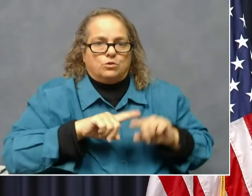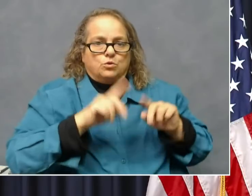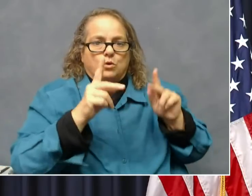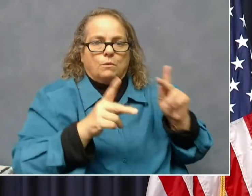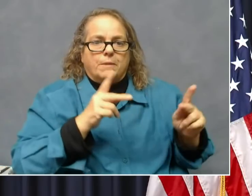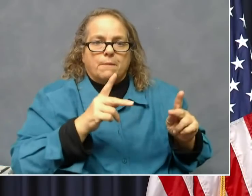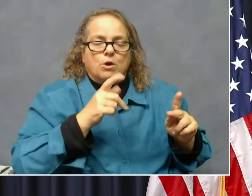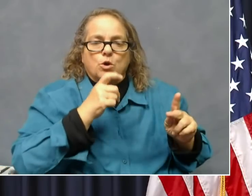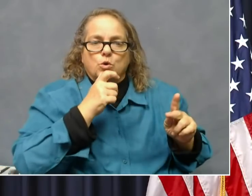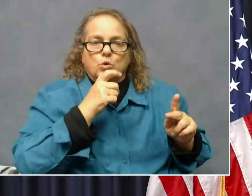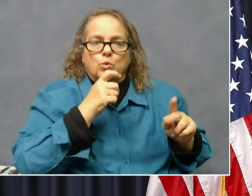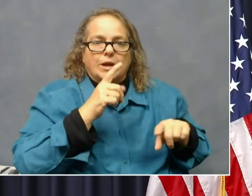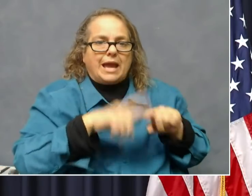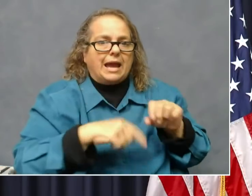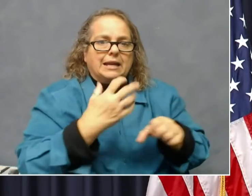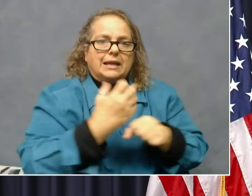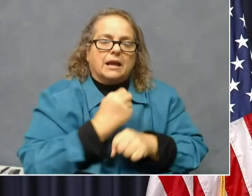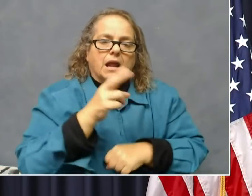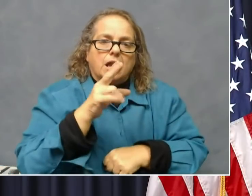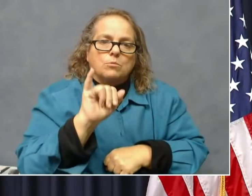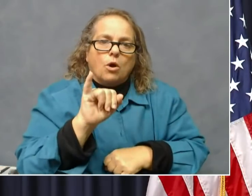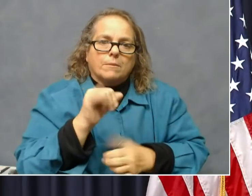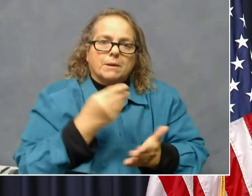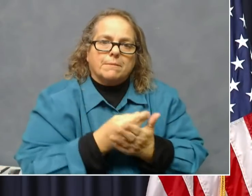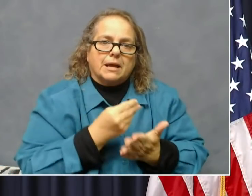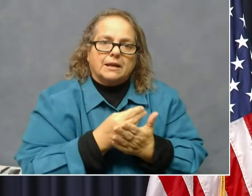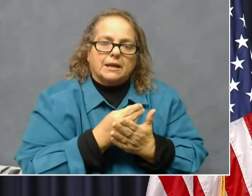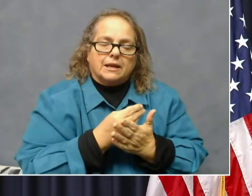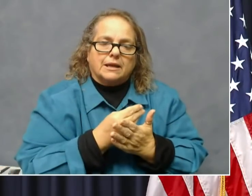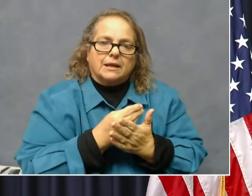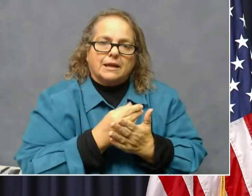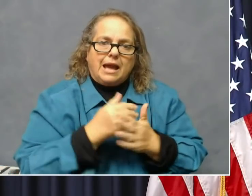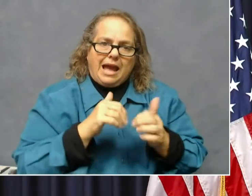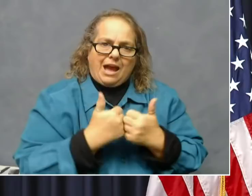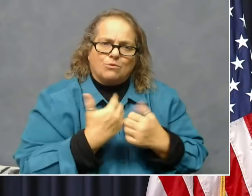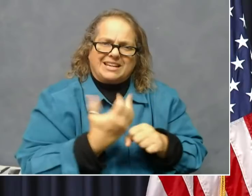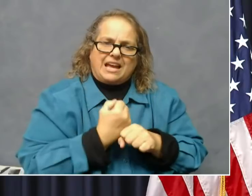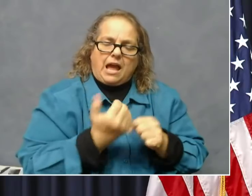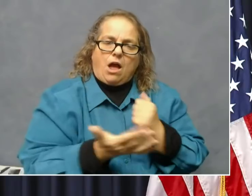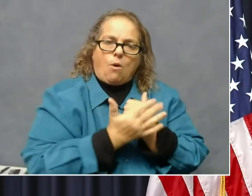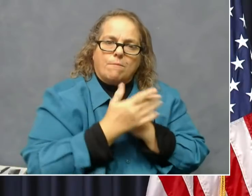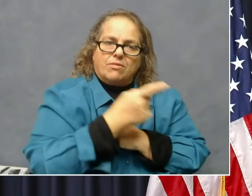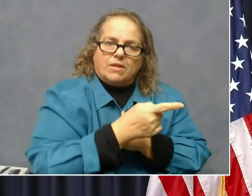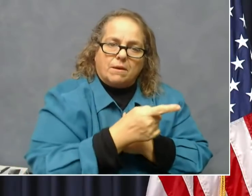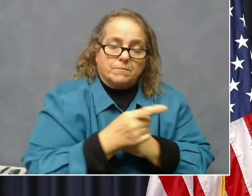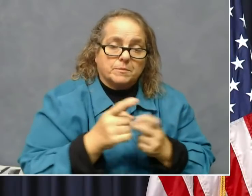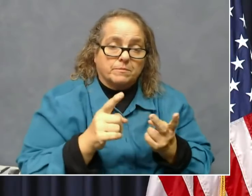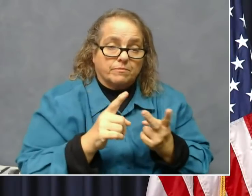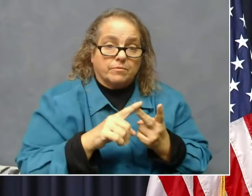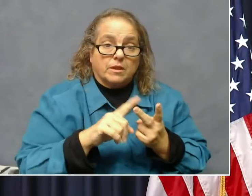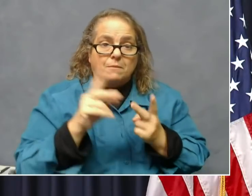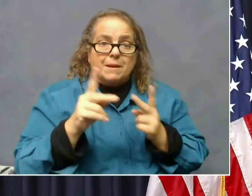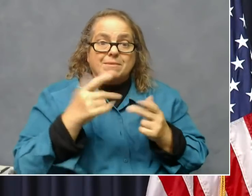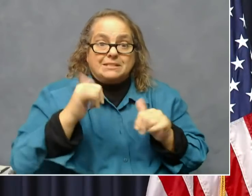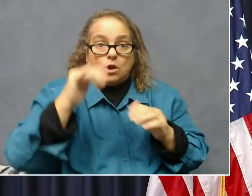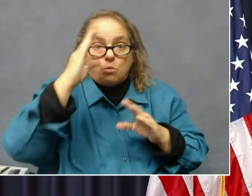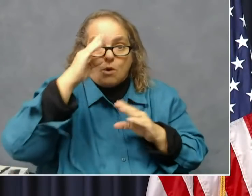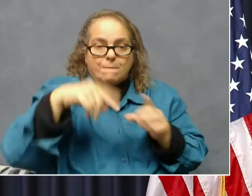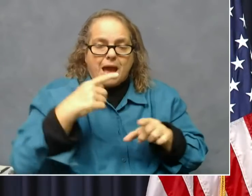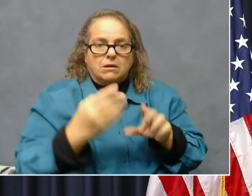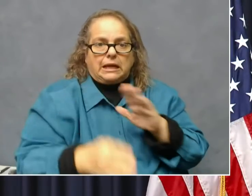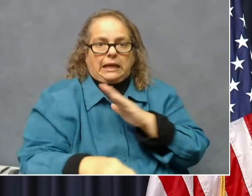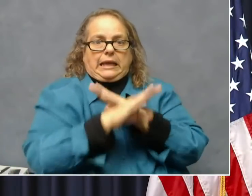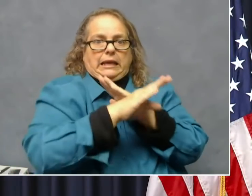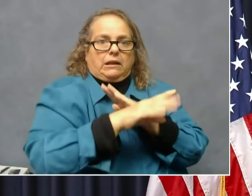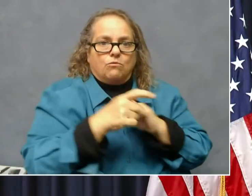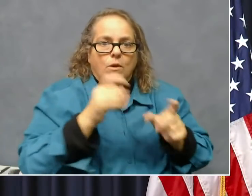those unemployment dollars, how we can help them bridge that time. Let's think about those still worried about getting kicked out of their homes or not being able to